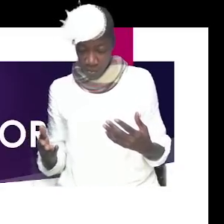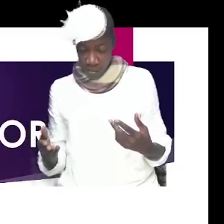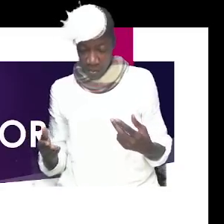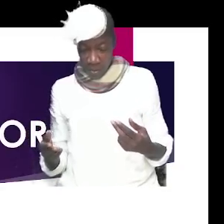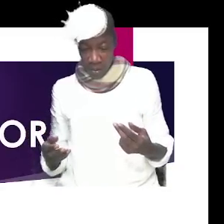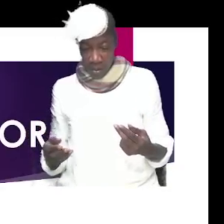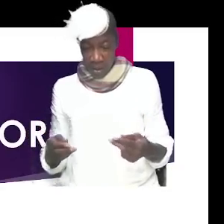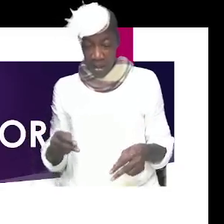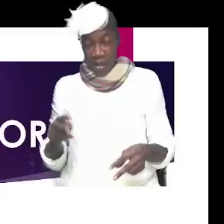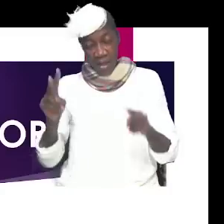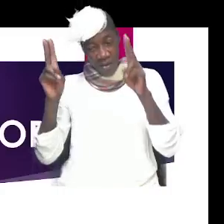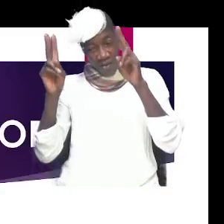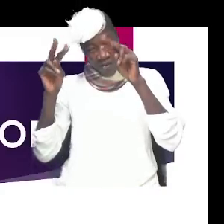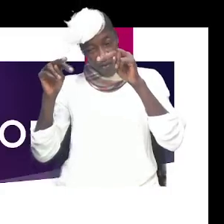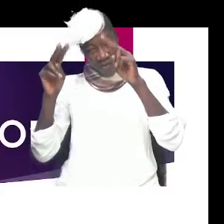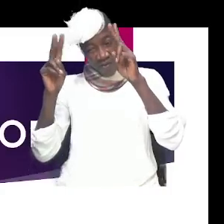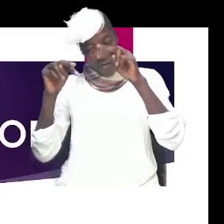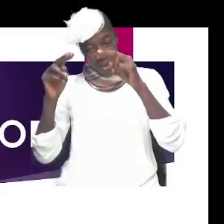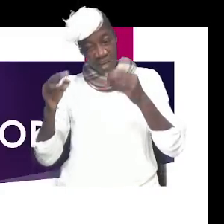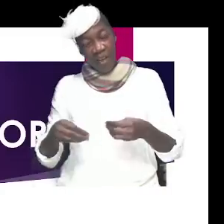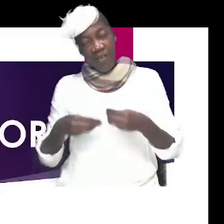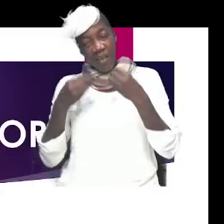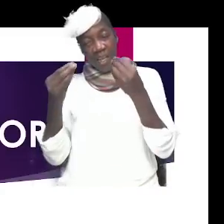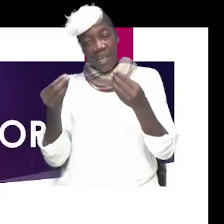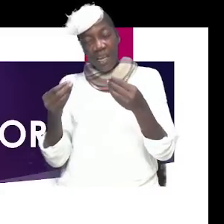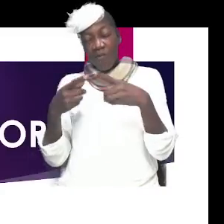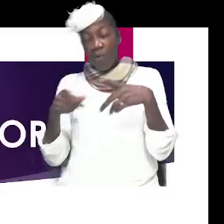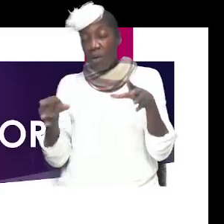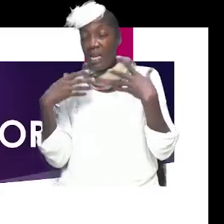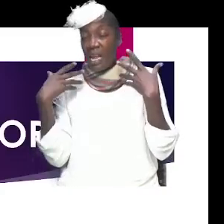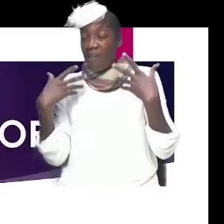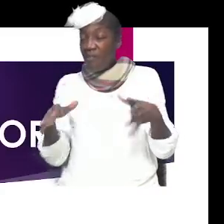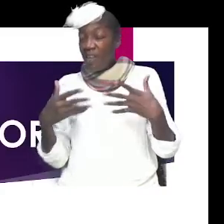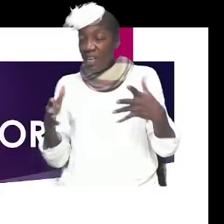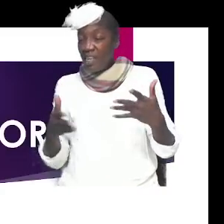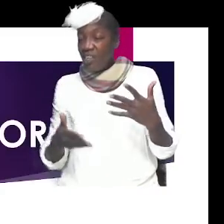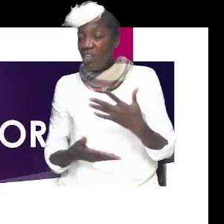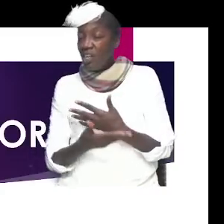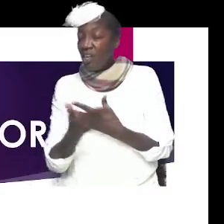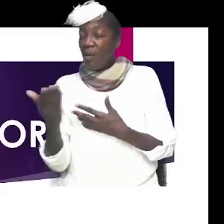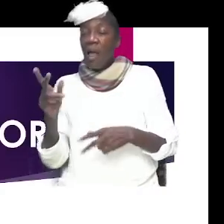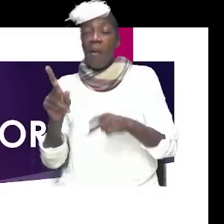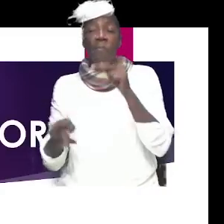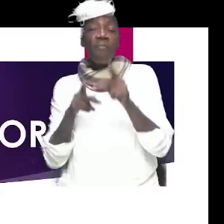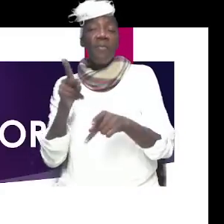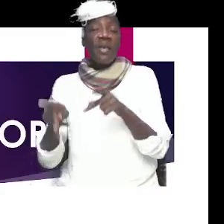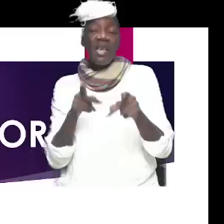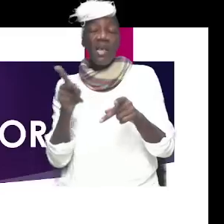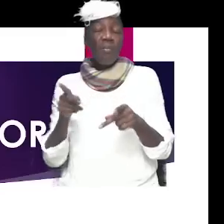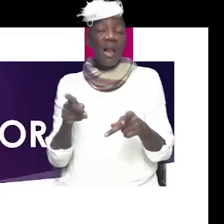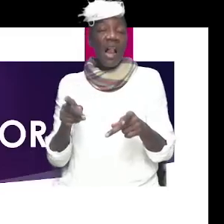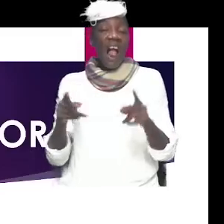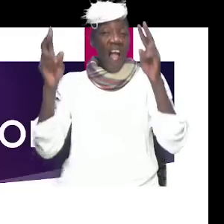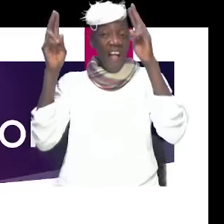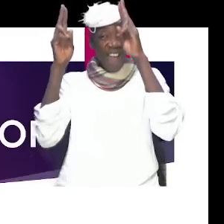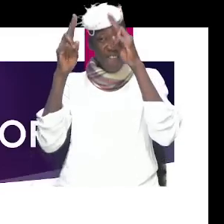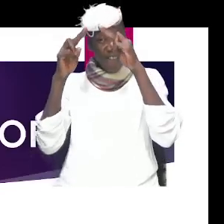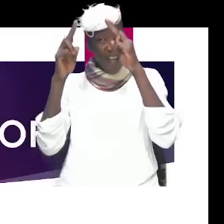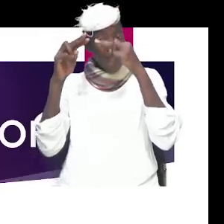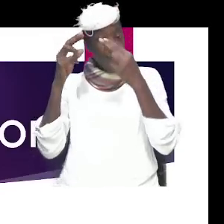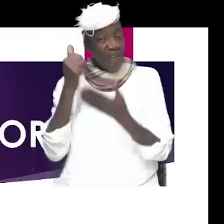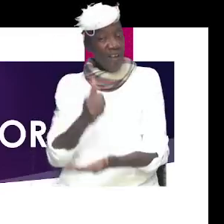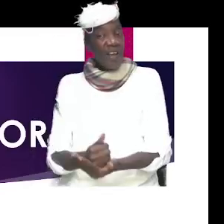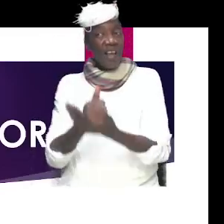very benevolent. And at the end of the day, there will be people who were very helpful, very